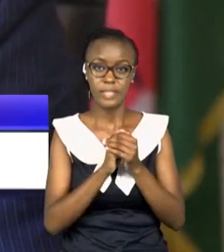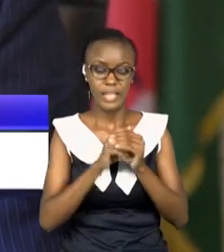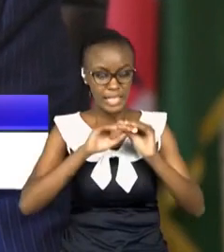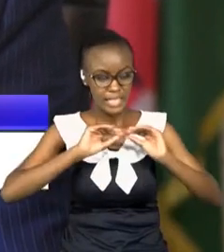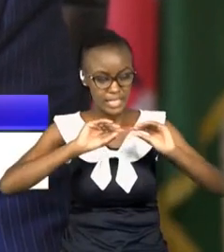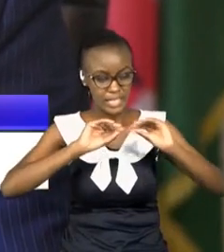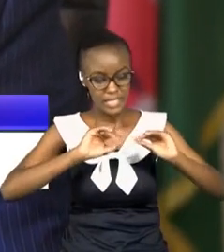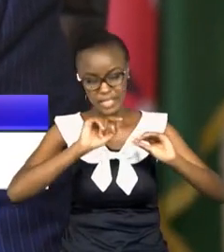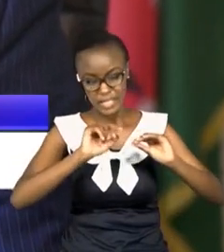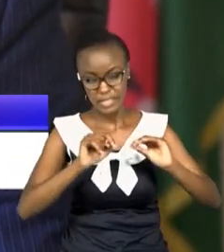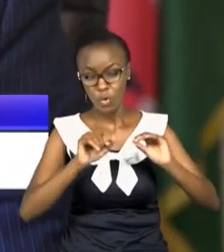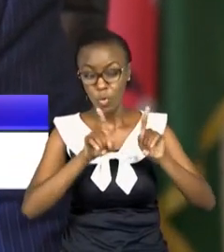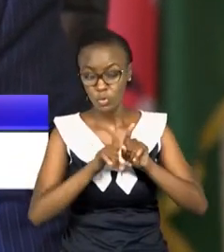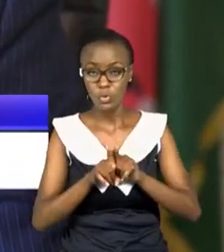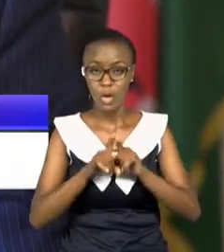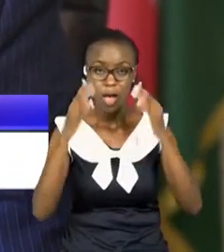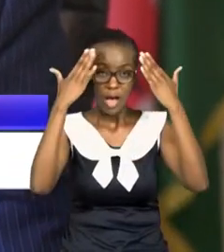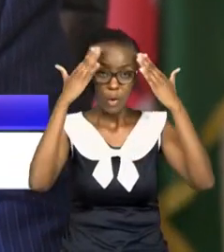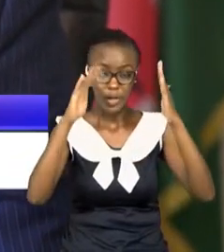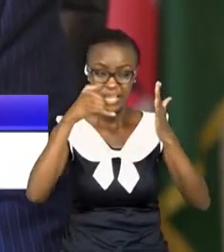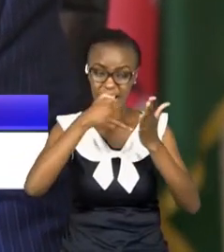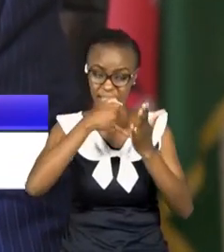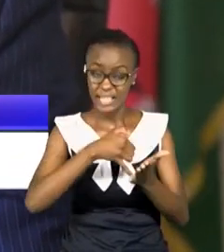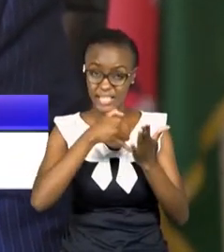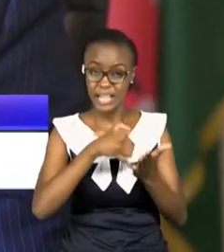them on the need to make sure that the